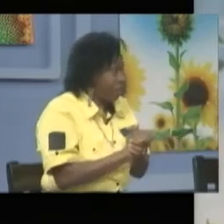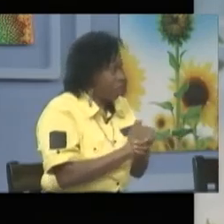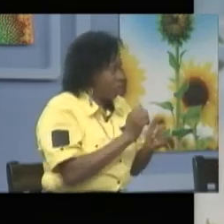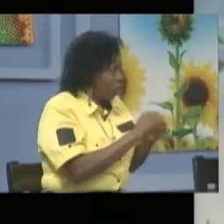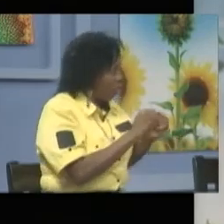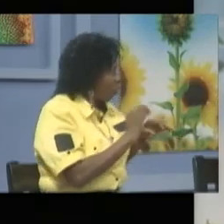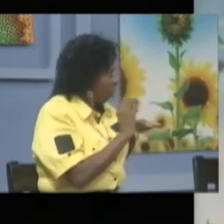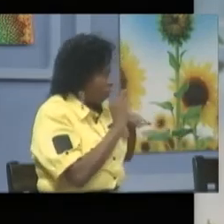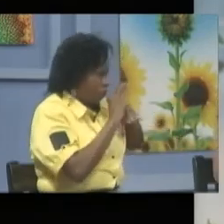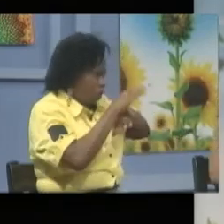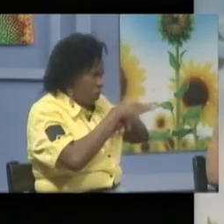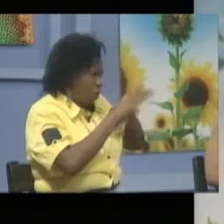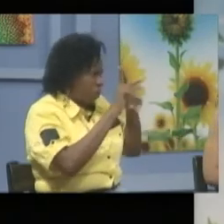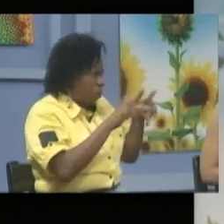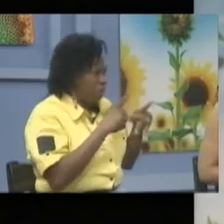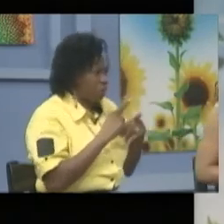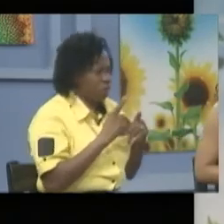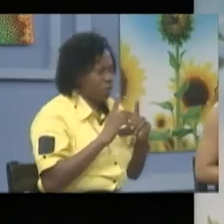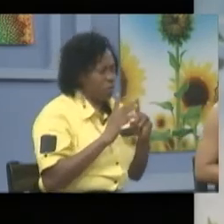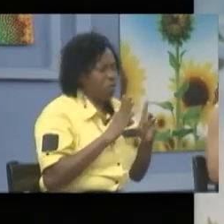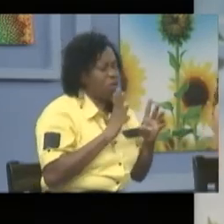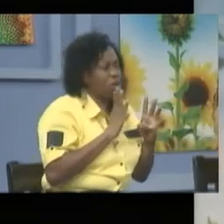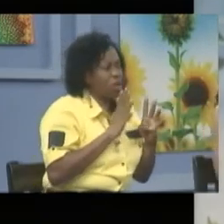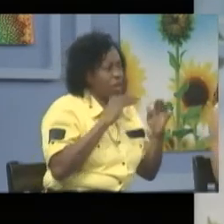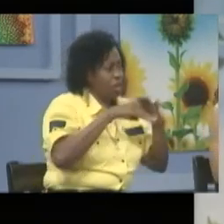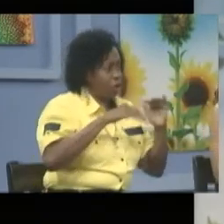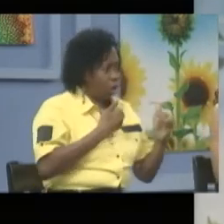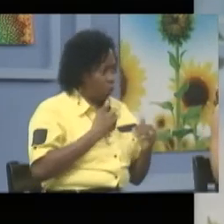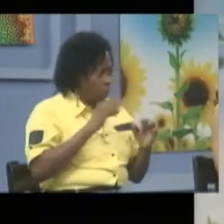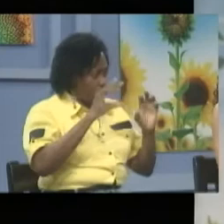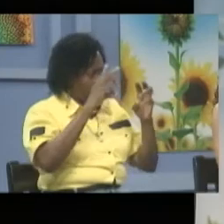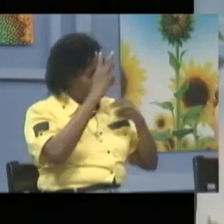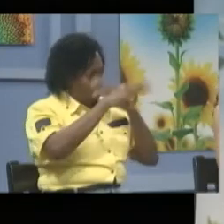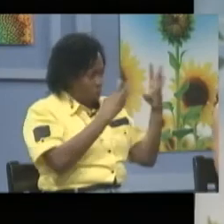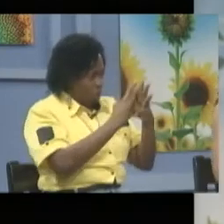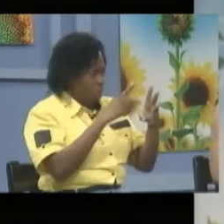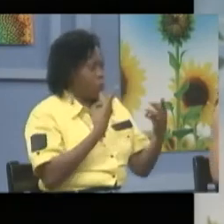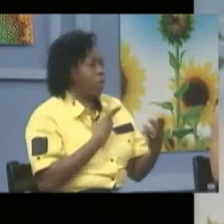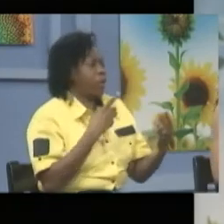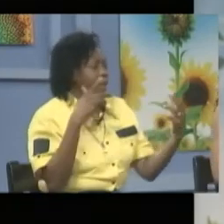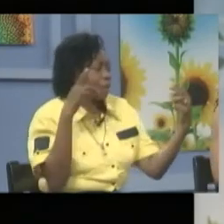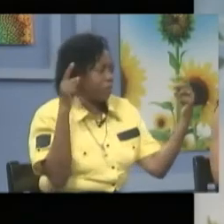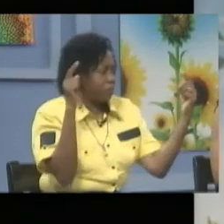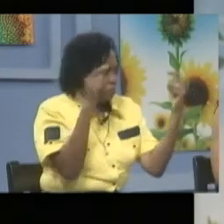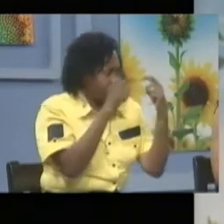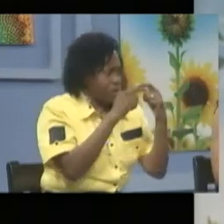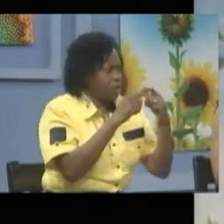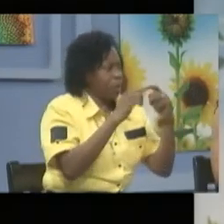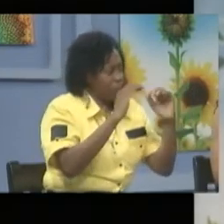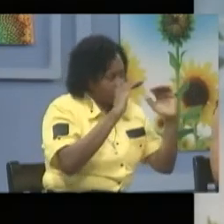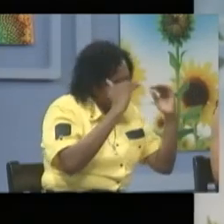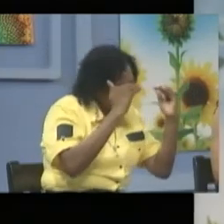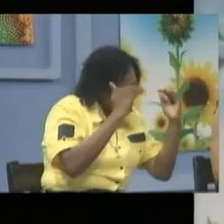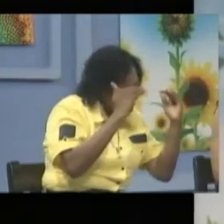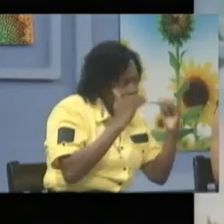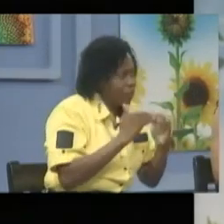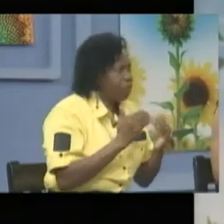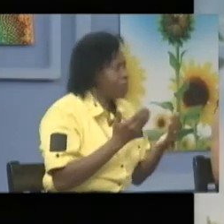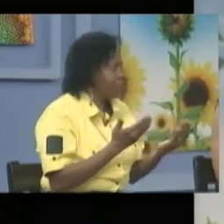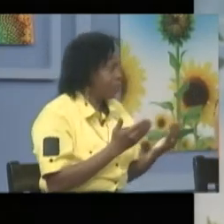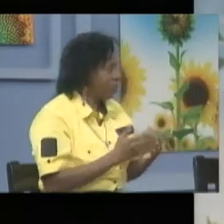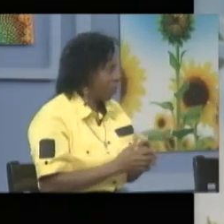someone who's hearing impaired to try and live in our world, we need to meet at a point where we cannot. Yeah. Right. A compromise. Right. So, it's a bridge.